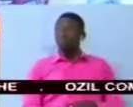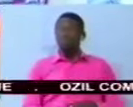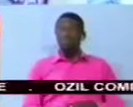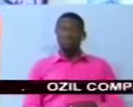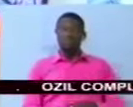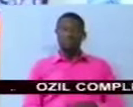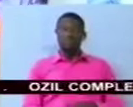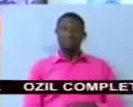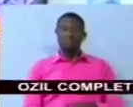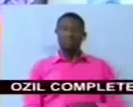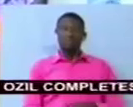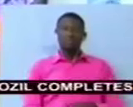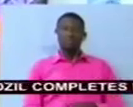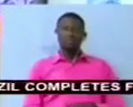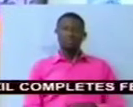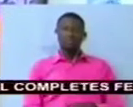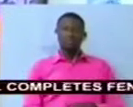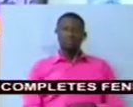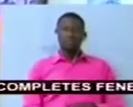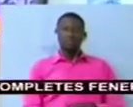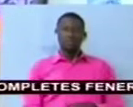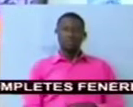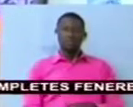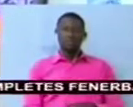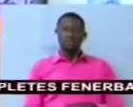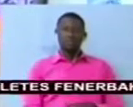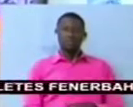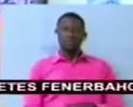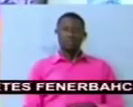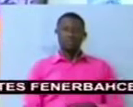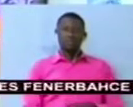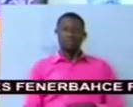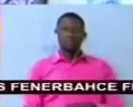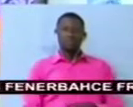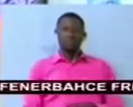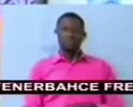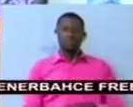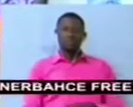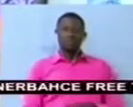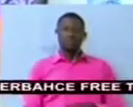there in Bore Uleng have dignity and they have great respect.